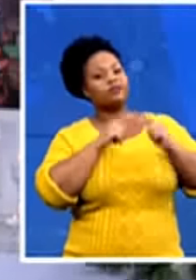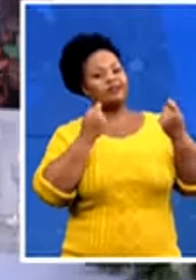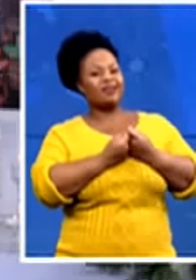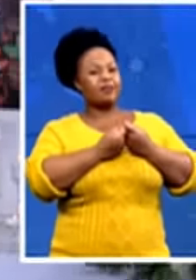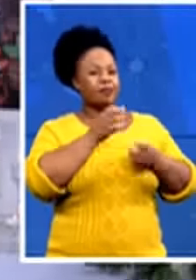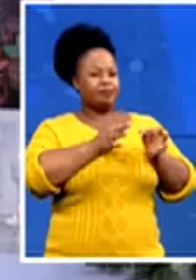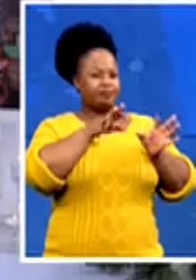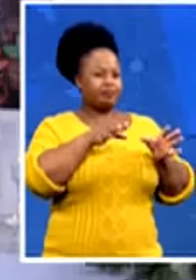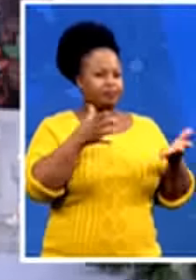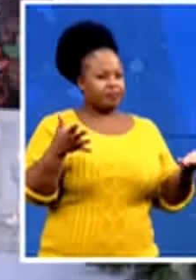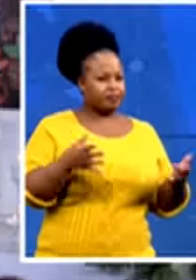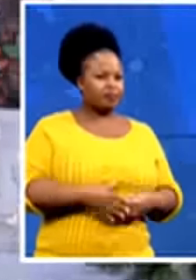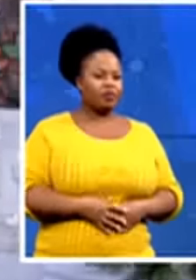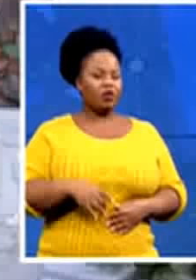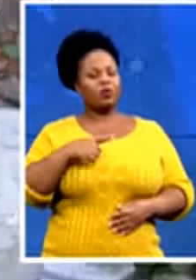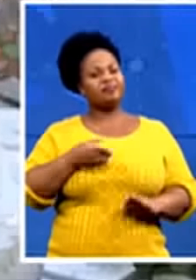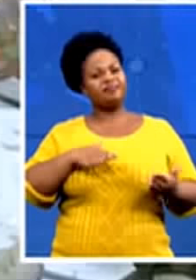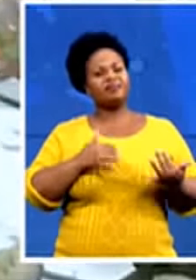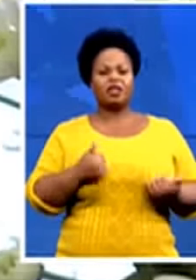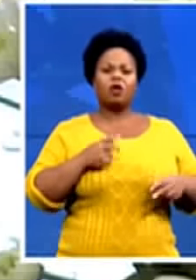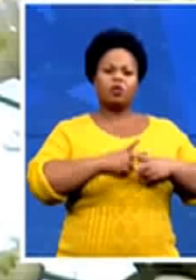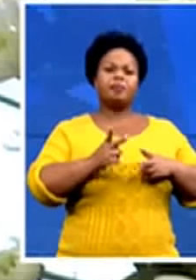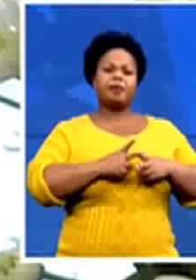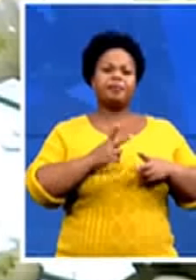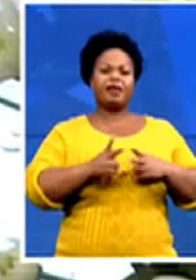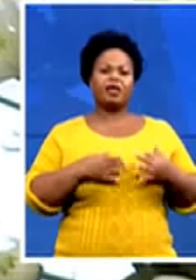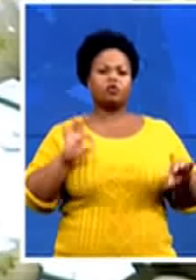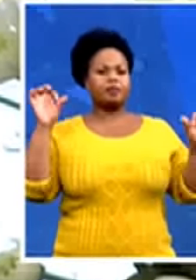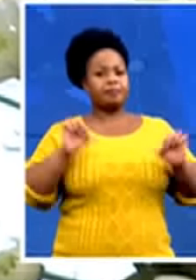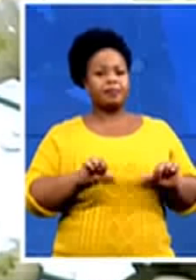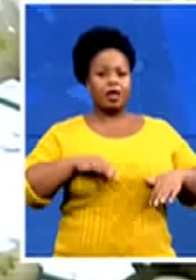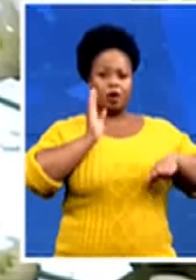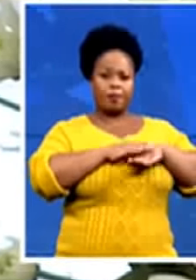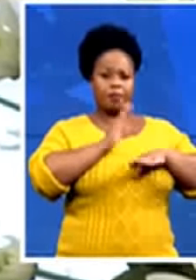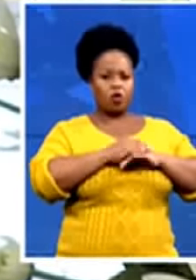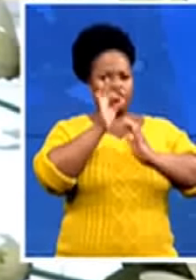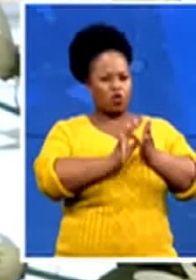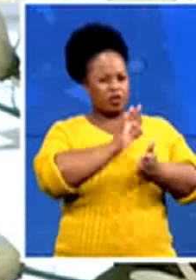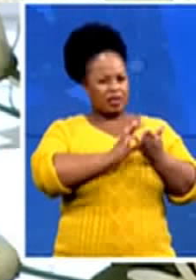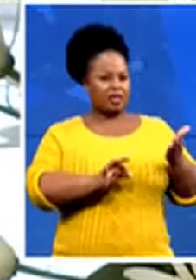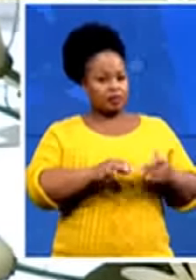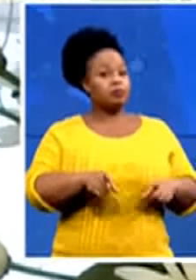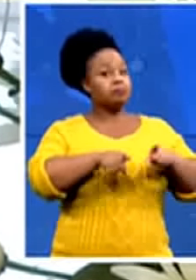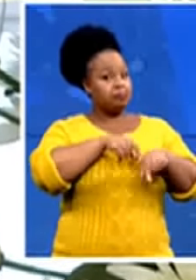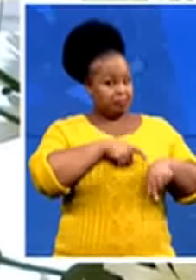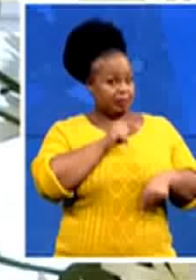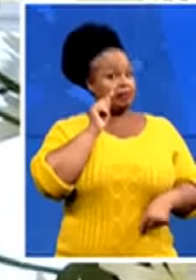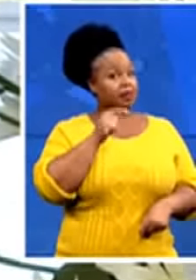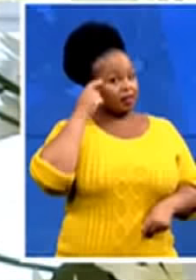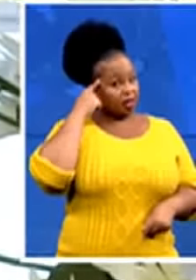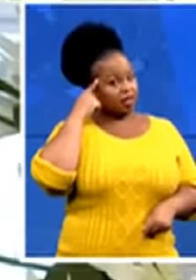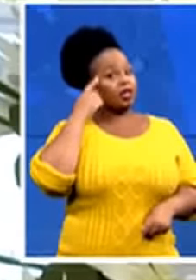besinithi nilungiselele ukuthi niyabuya nizongenela kulolu khetho ngiyacabanga ukuthi nakho lokho enye into esinshayeka kakhulu